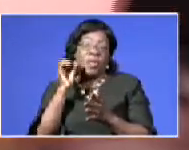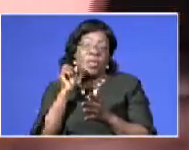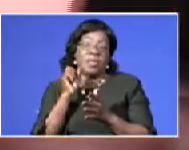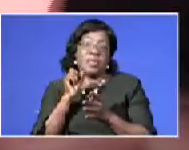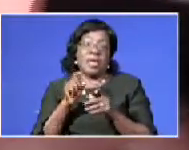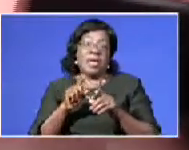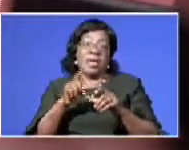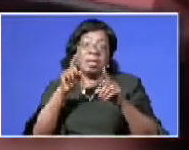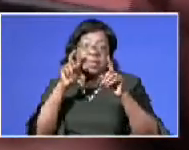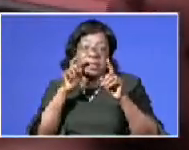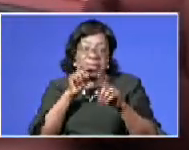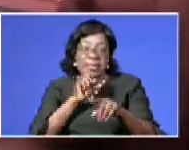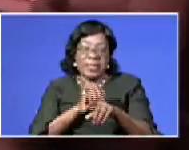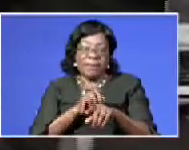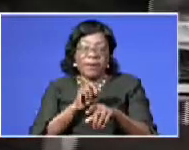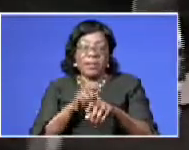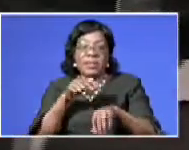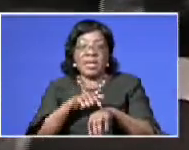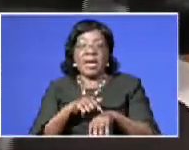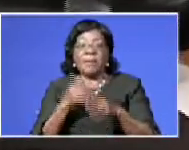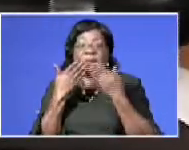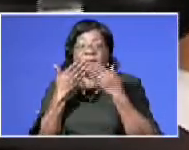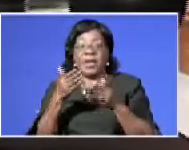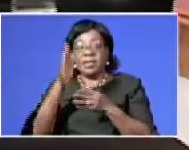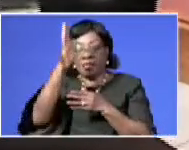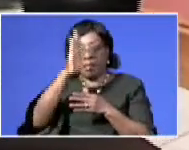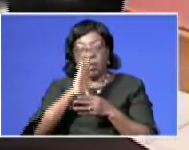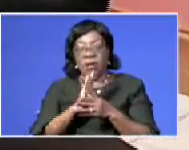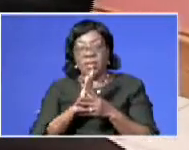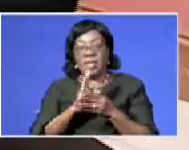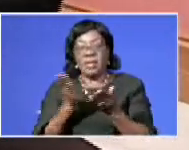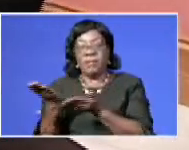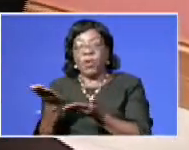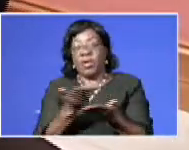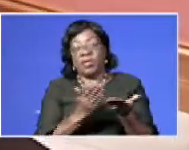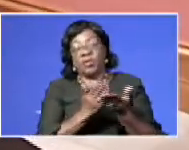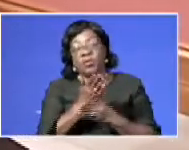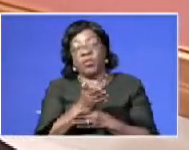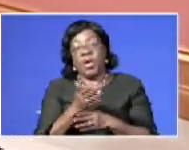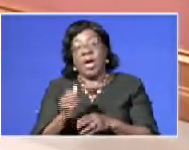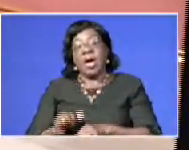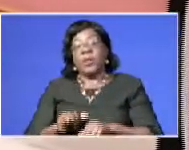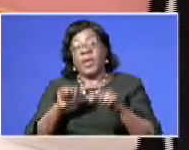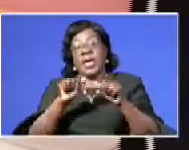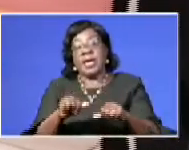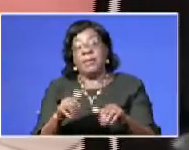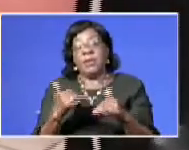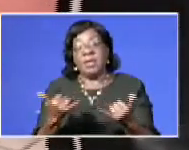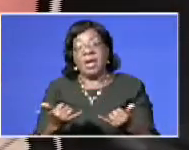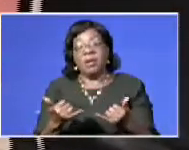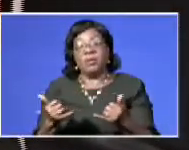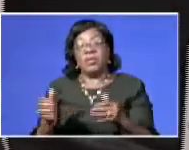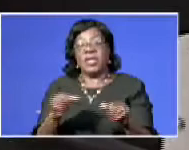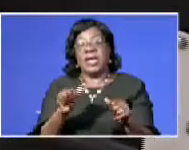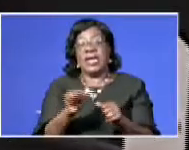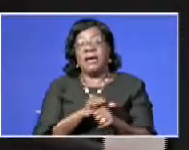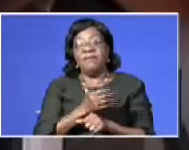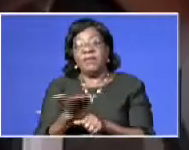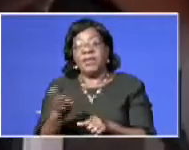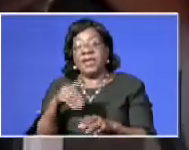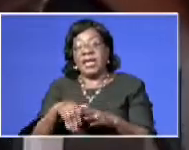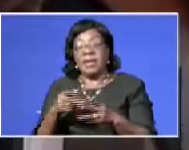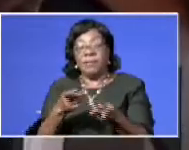a difficult time, but thanks to God, He brought us through. And we are able now to get everything in